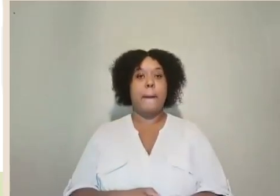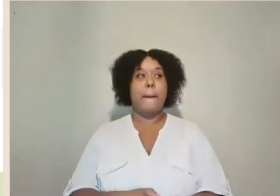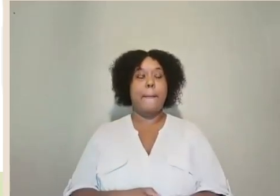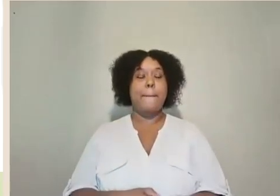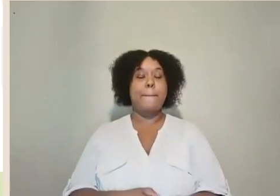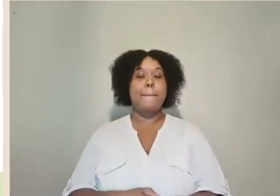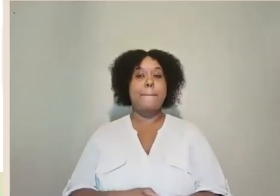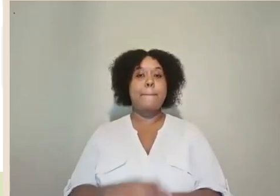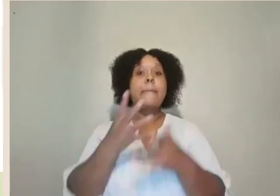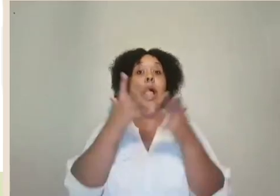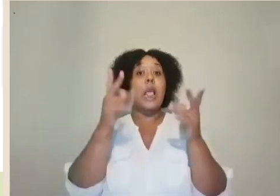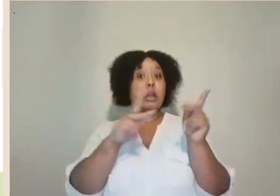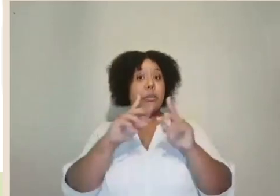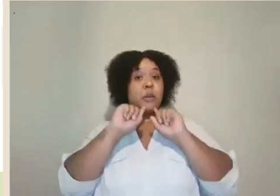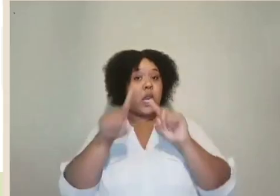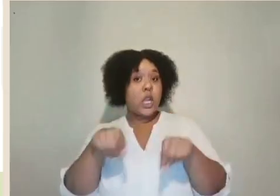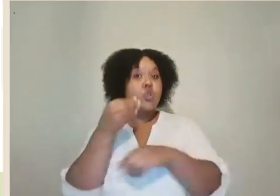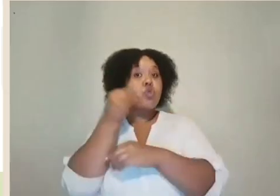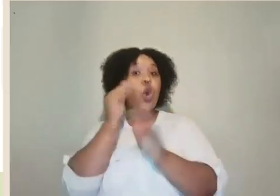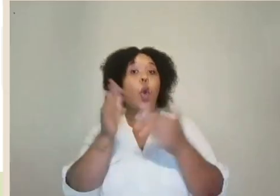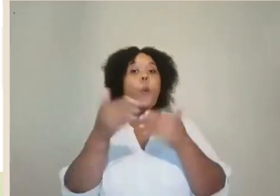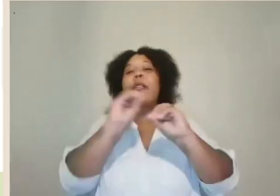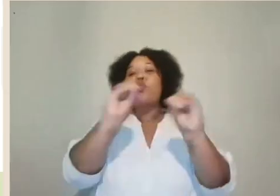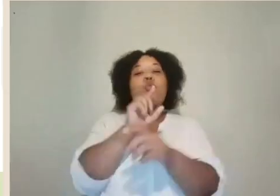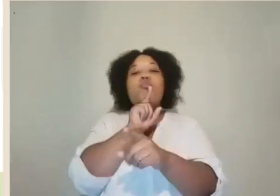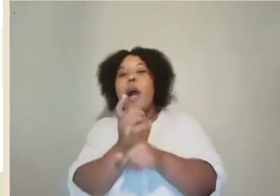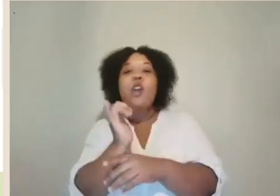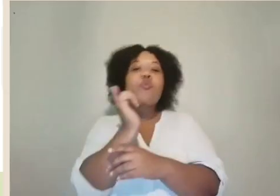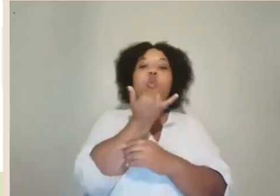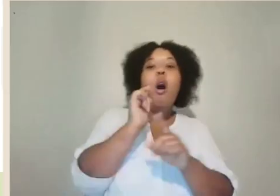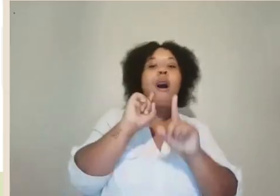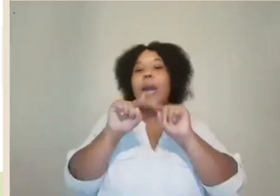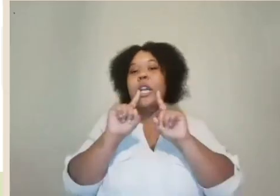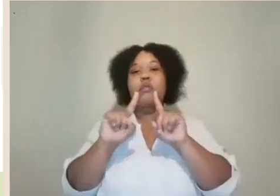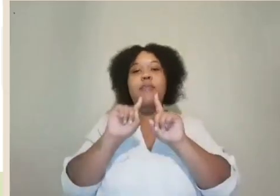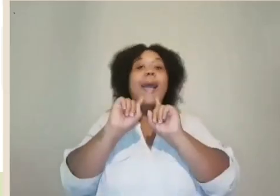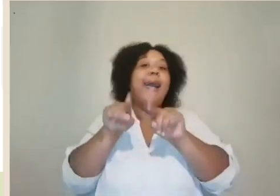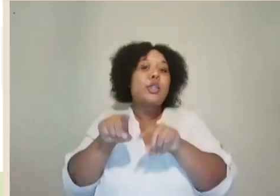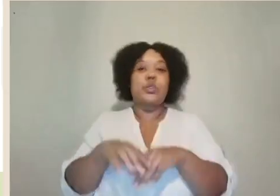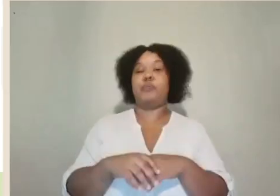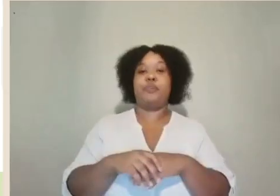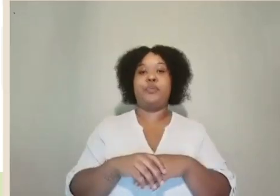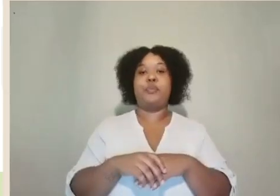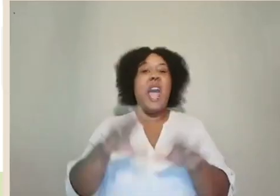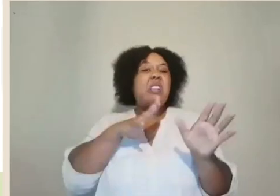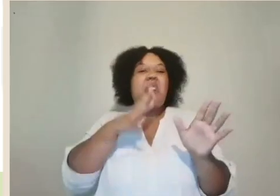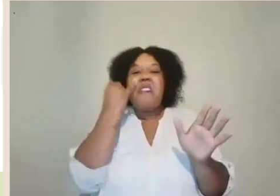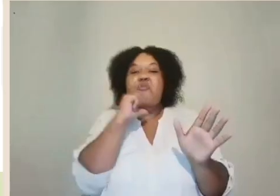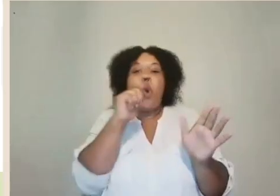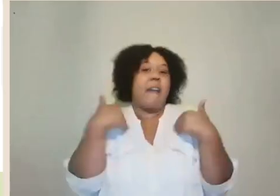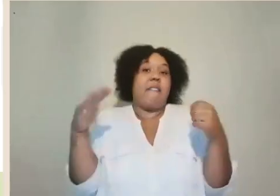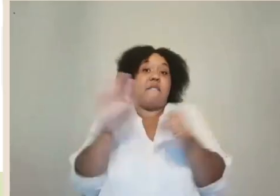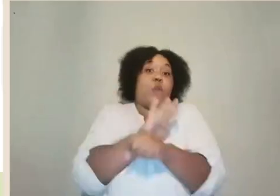A lot of people saying homeroom here. Remember, there's no right or wrong answers to this. This is just brainstorming. It's okay if we don't have the full answer right